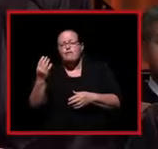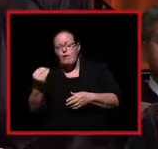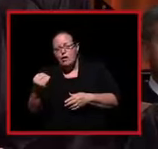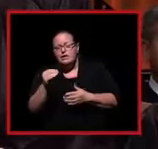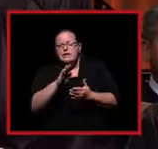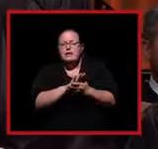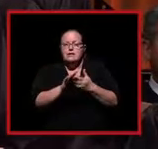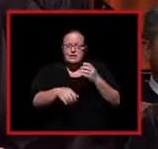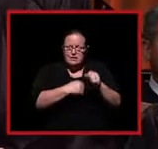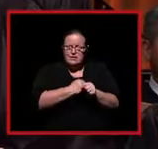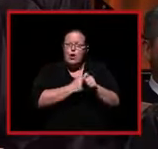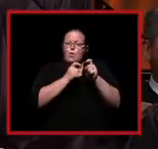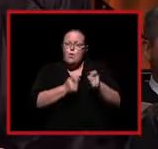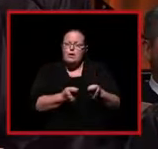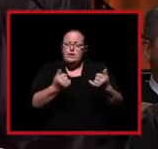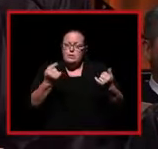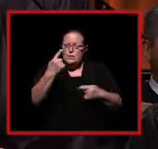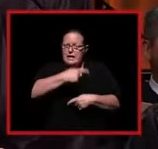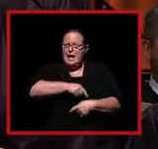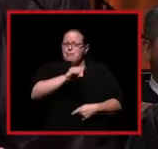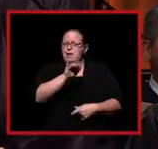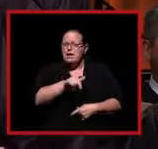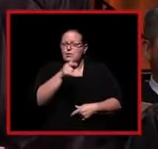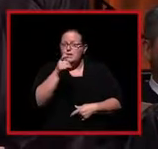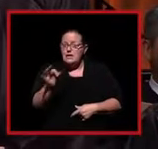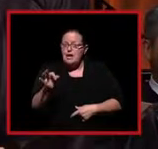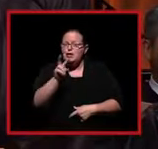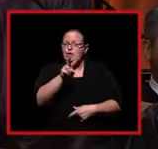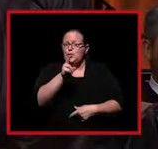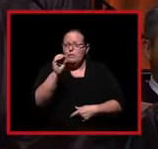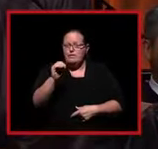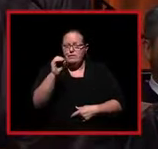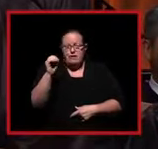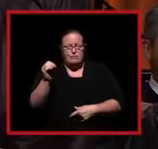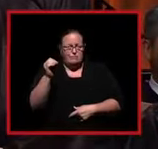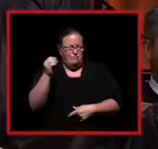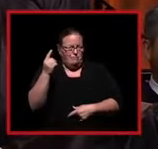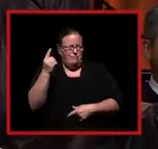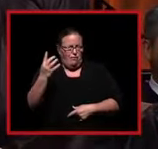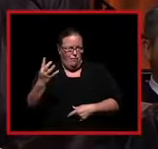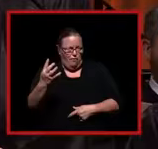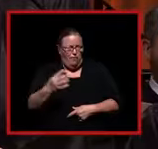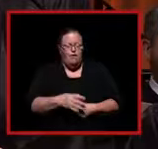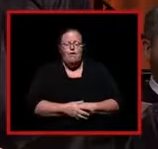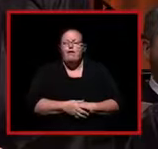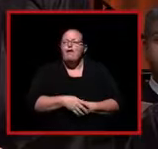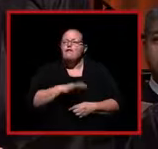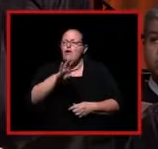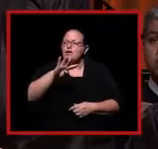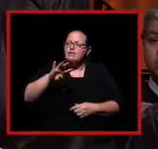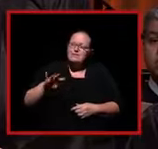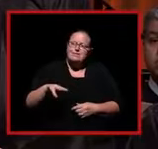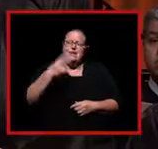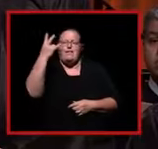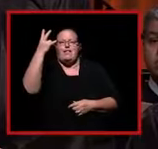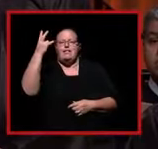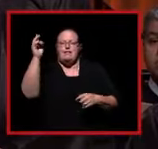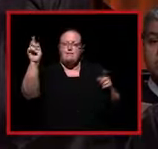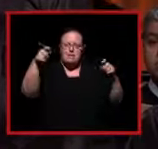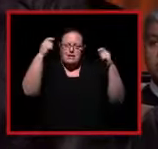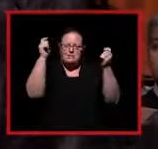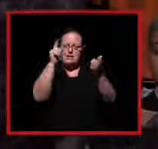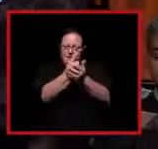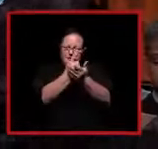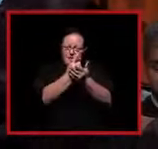2013-2014, awarded on this 29th day of May, 2014, at the 47th commencement of the college. Congratulations,